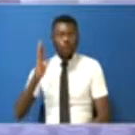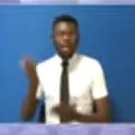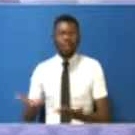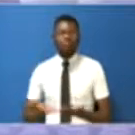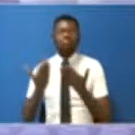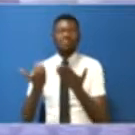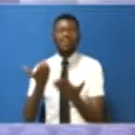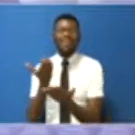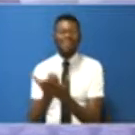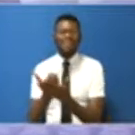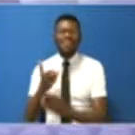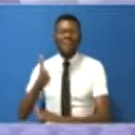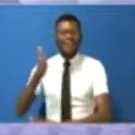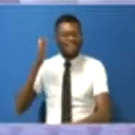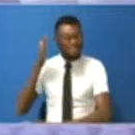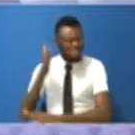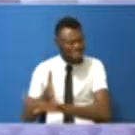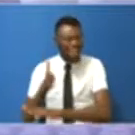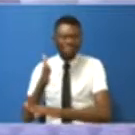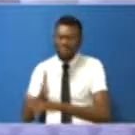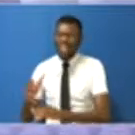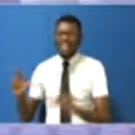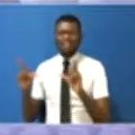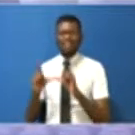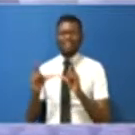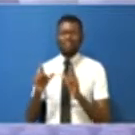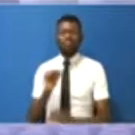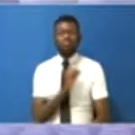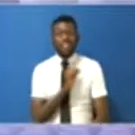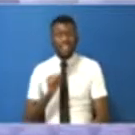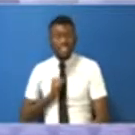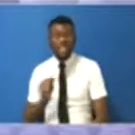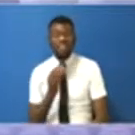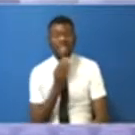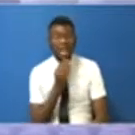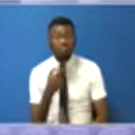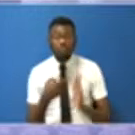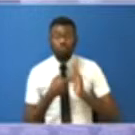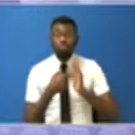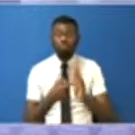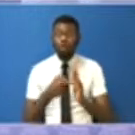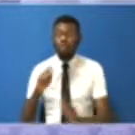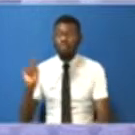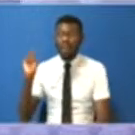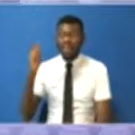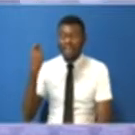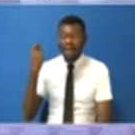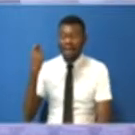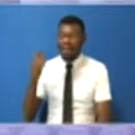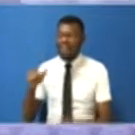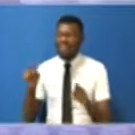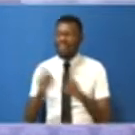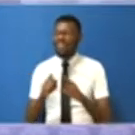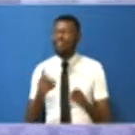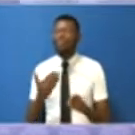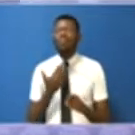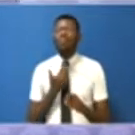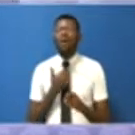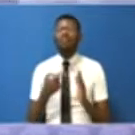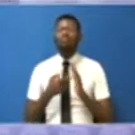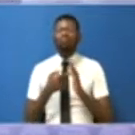all the false documents senator sarkarya has cited to the republic of kenya and to